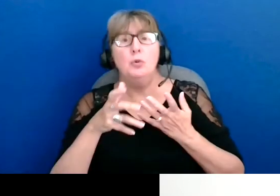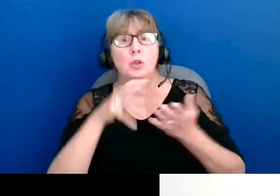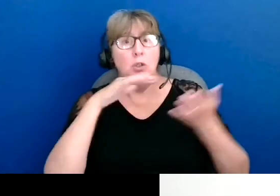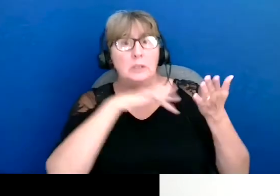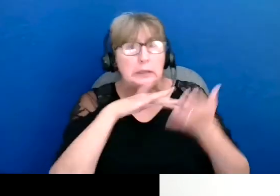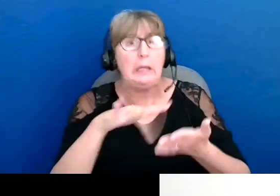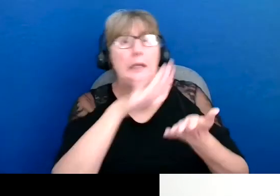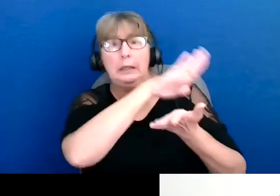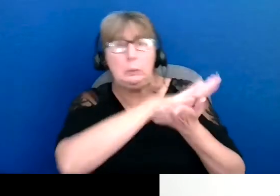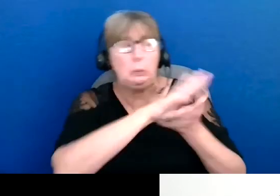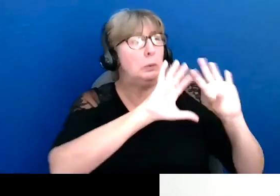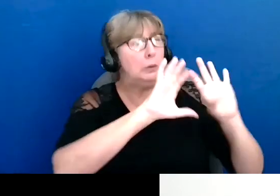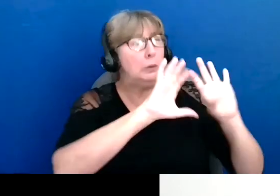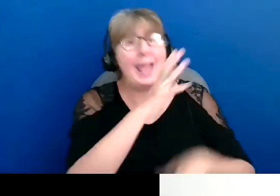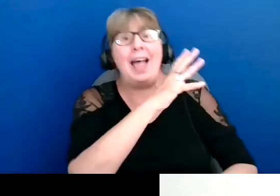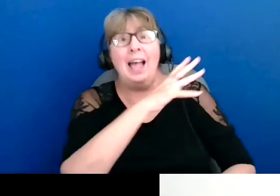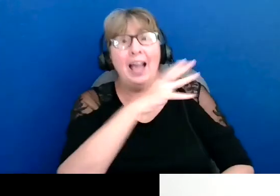making our materials accessible,